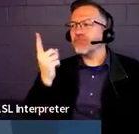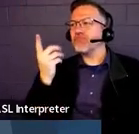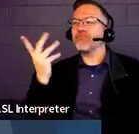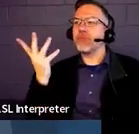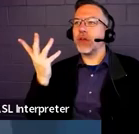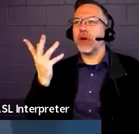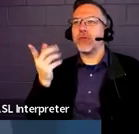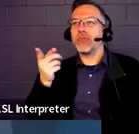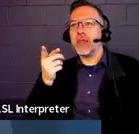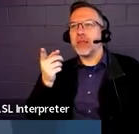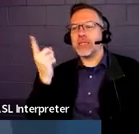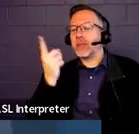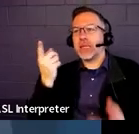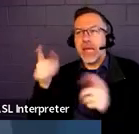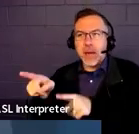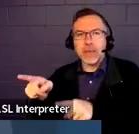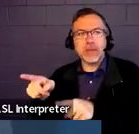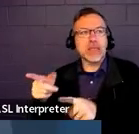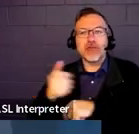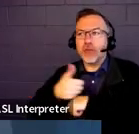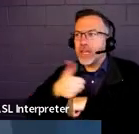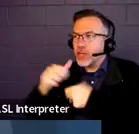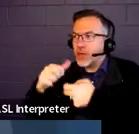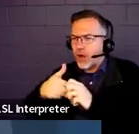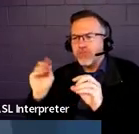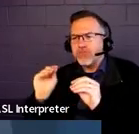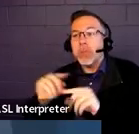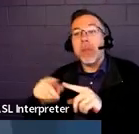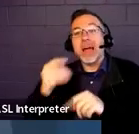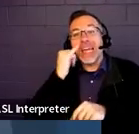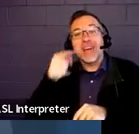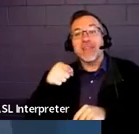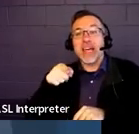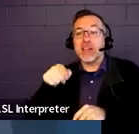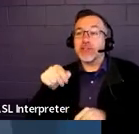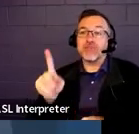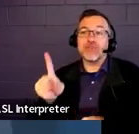around and they really don't know how to